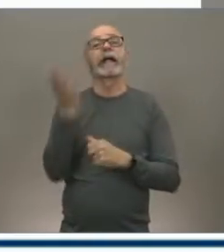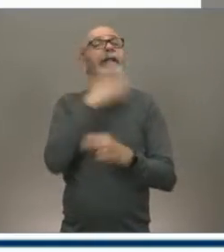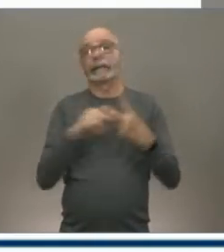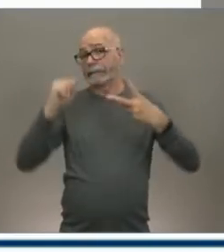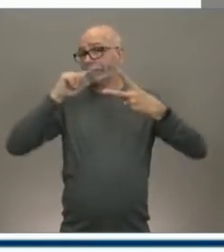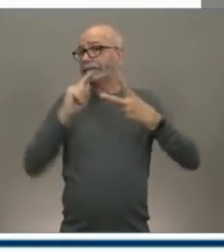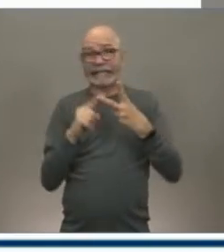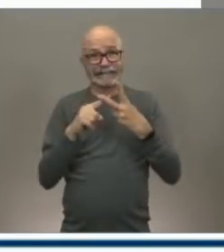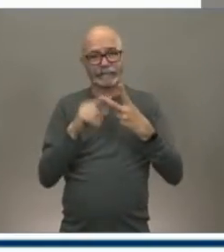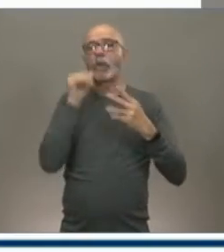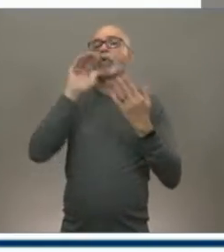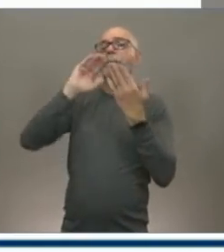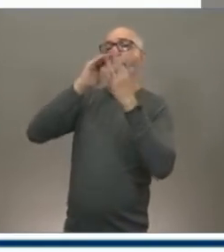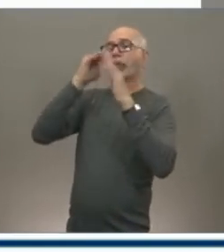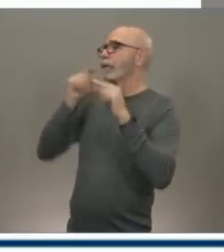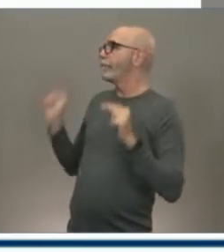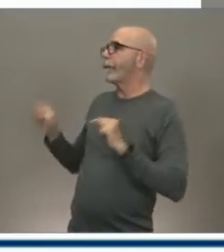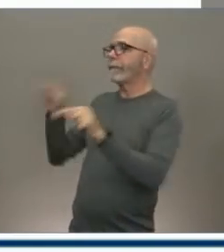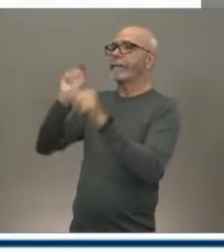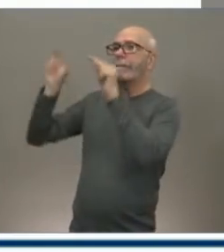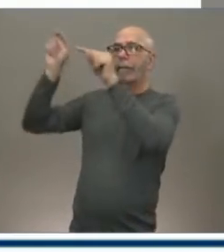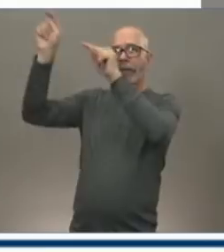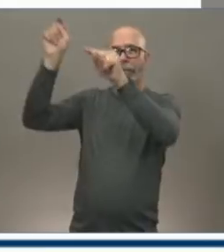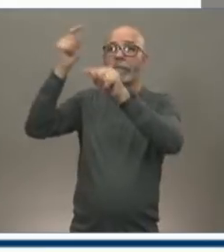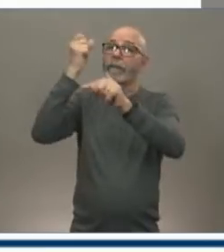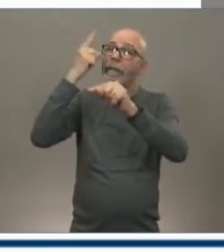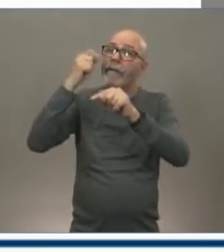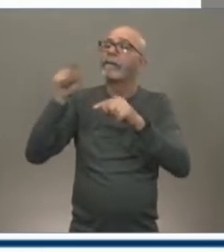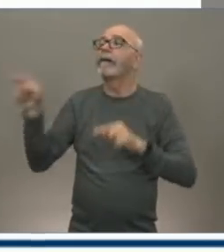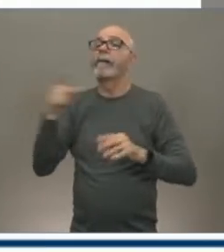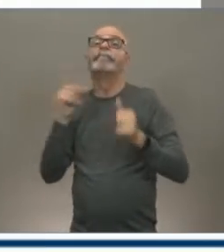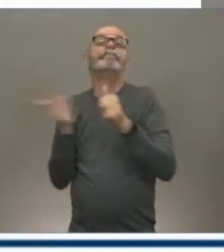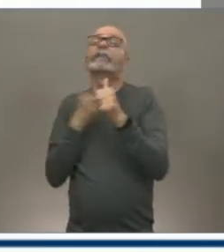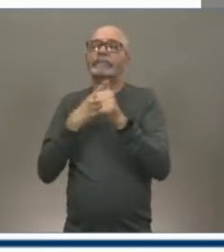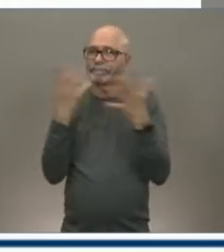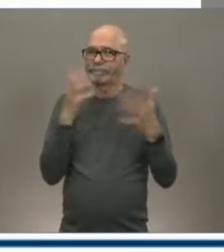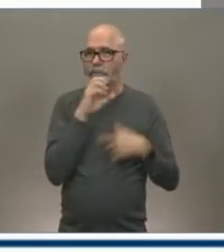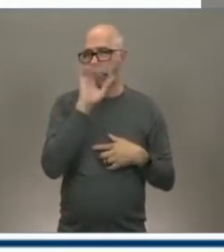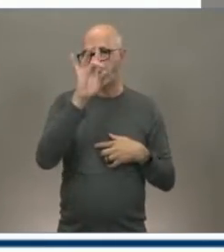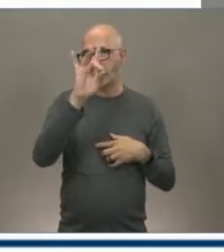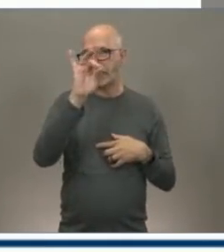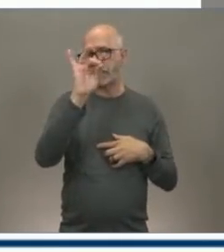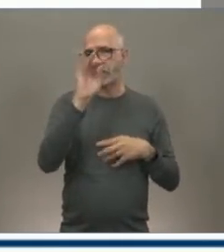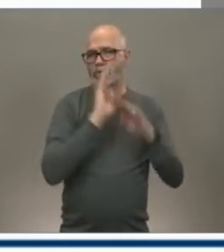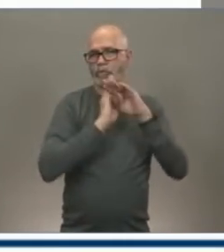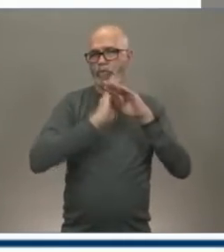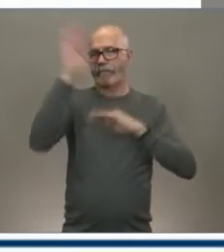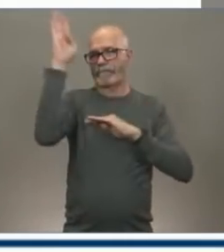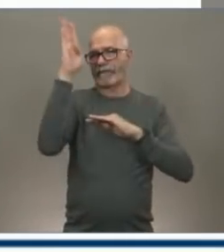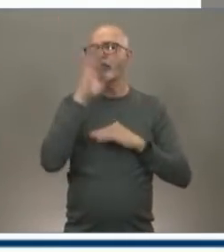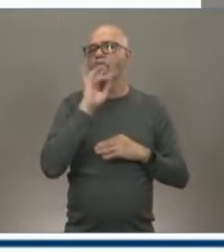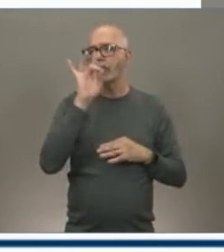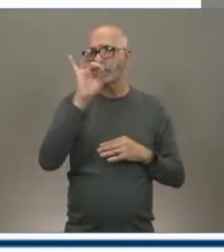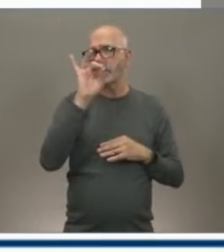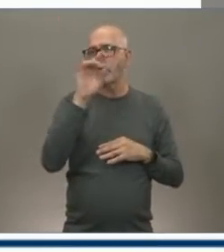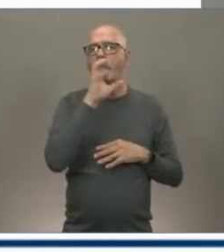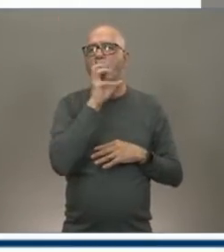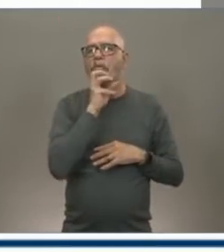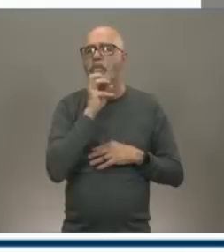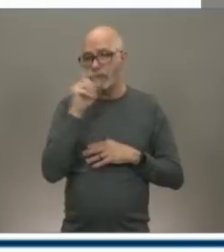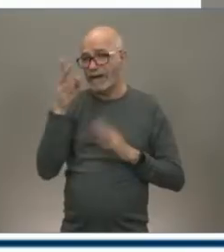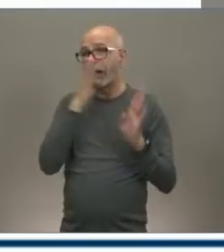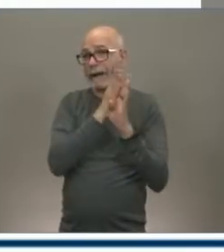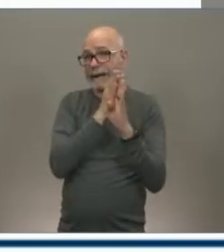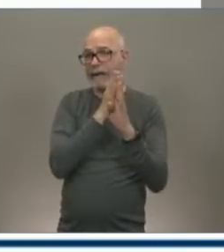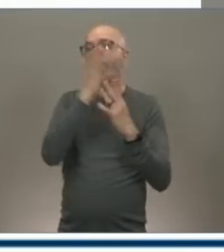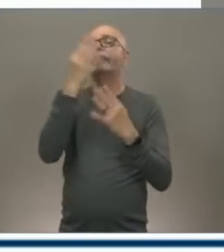community. And following the NACI guidance, it will be starting with people who are 80 years of age and over, and then moving down by 5-year